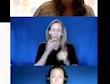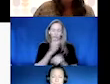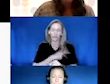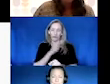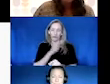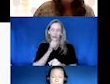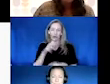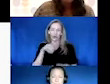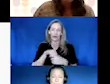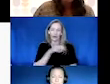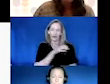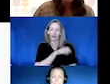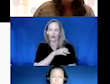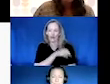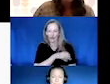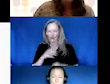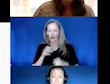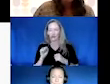So we did